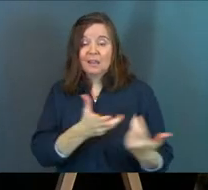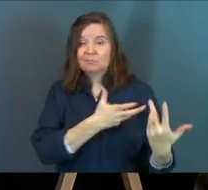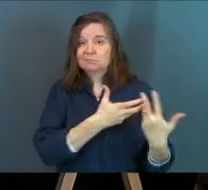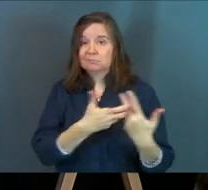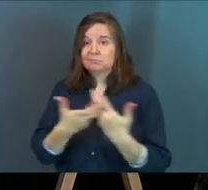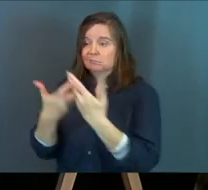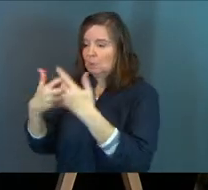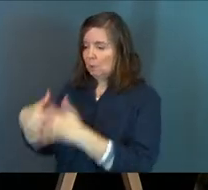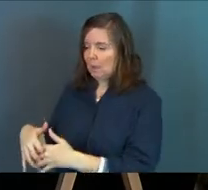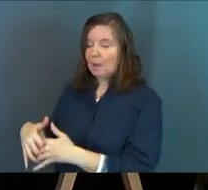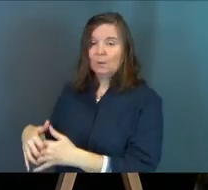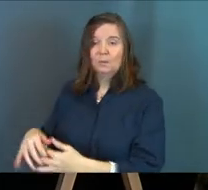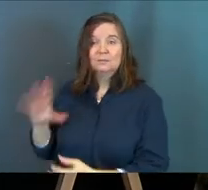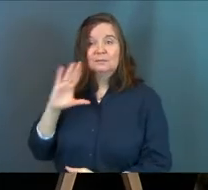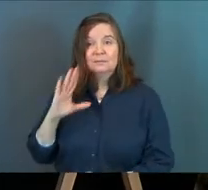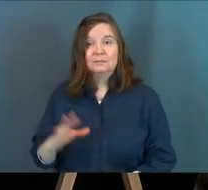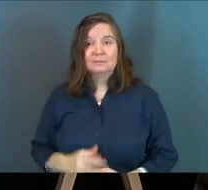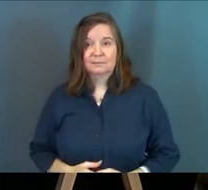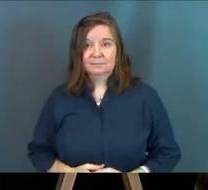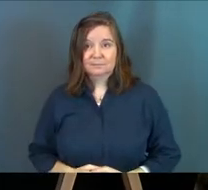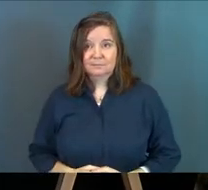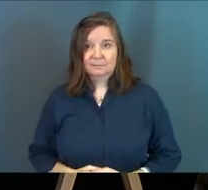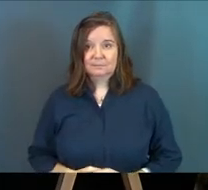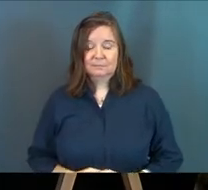will work out.